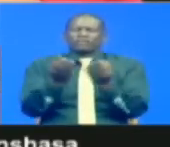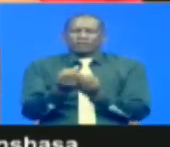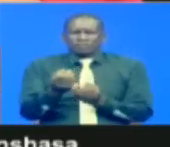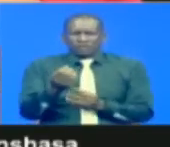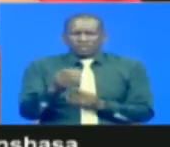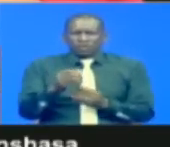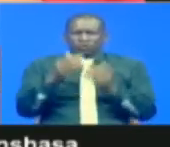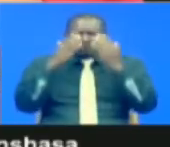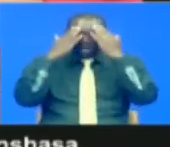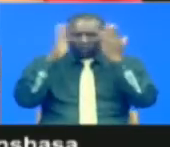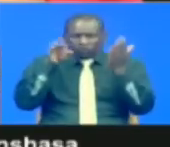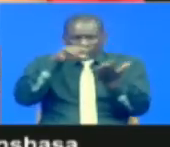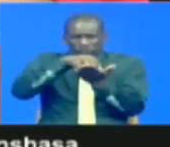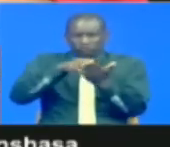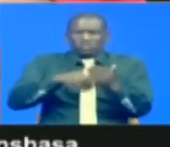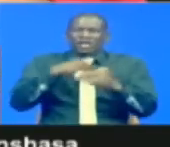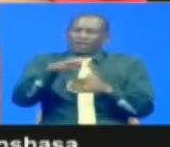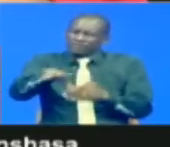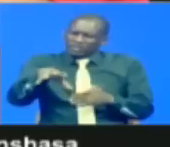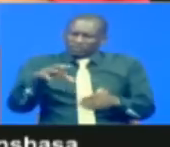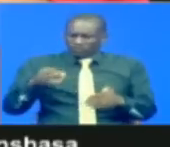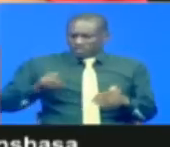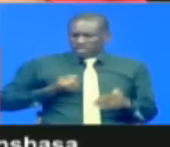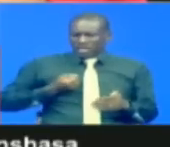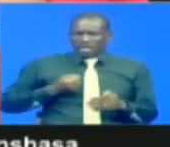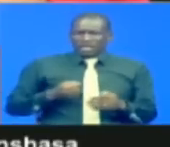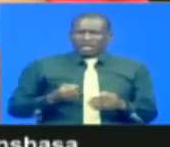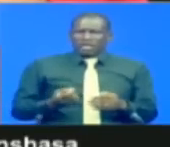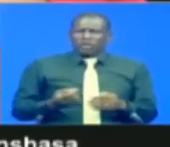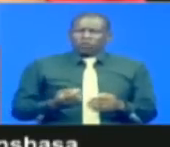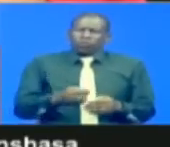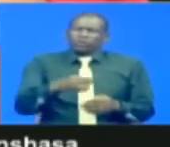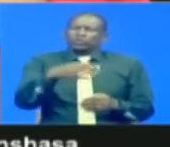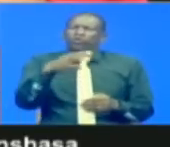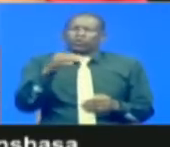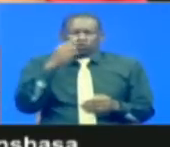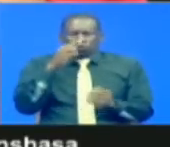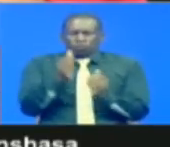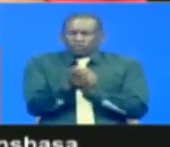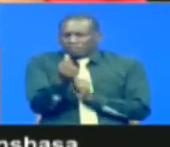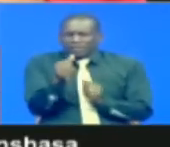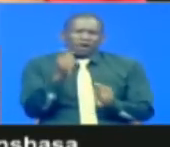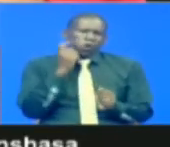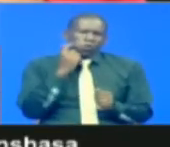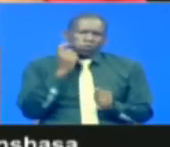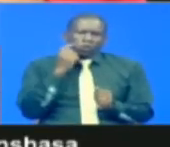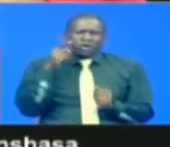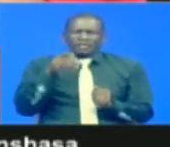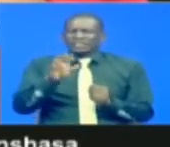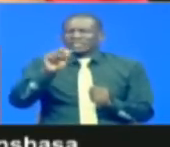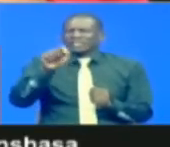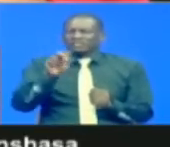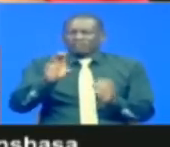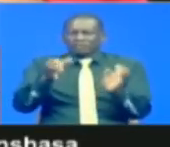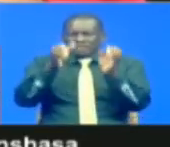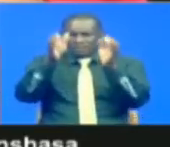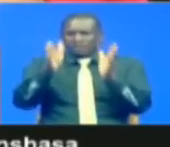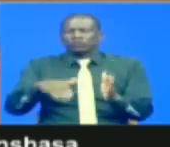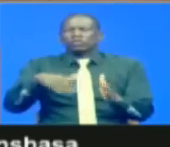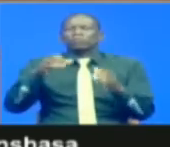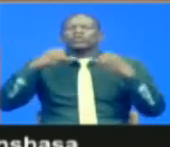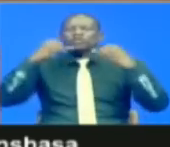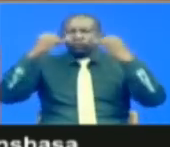incident after they discovered the girl regularly came home with money and sweets. Here's NTV's Melita Oletenges with the details.